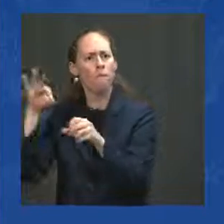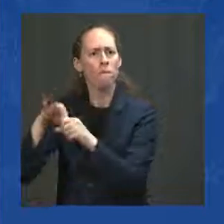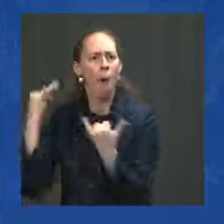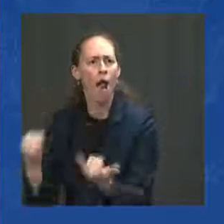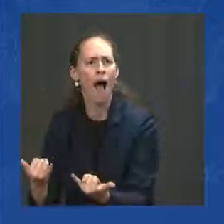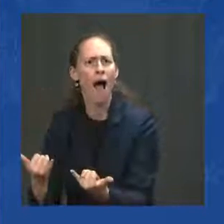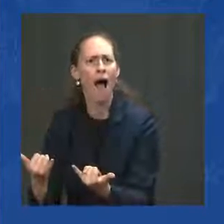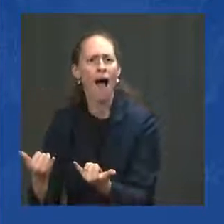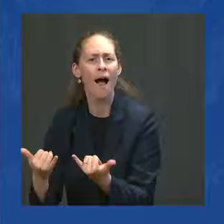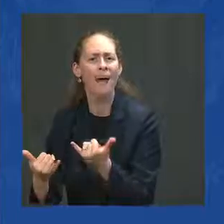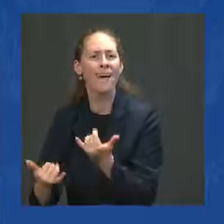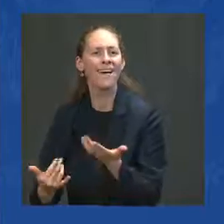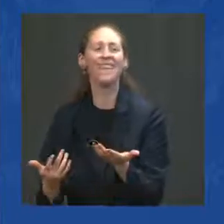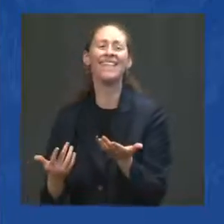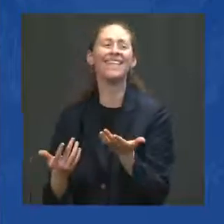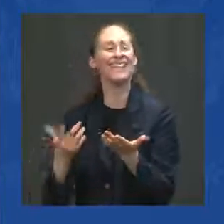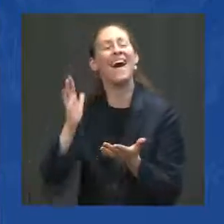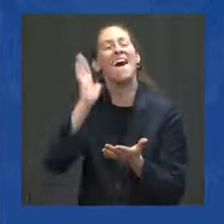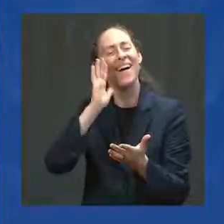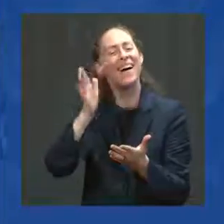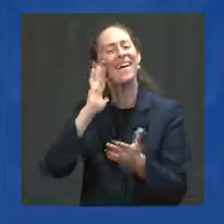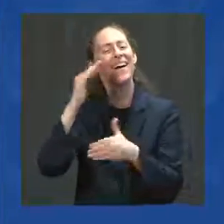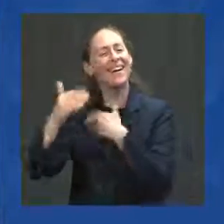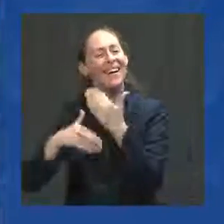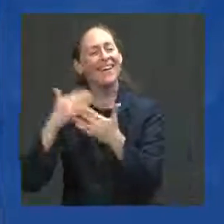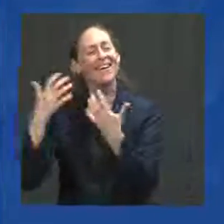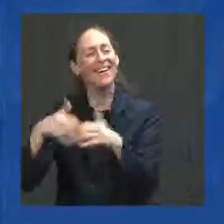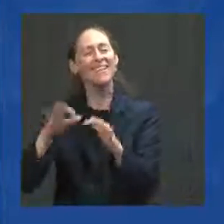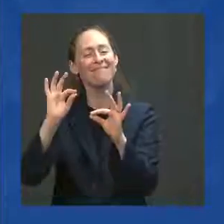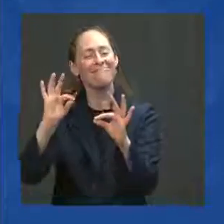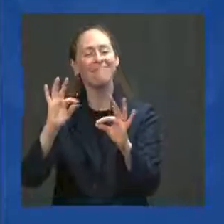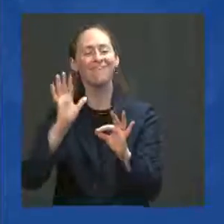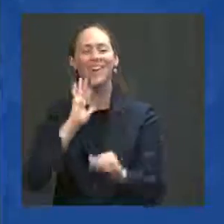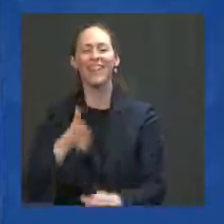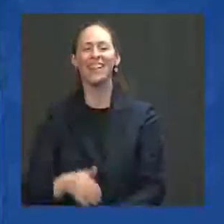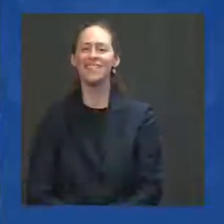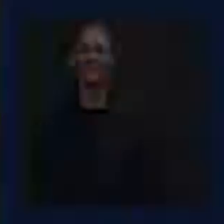We'll get it done. I'll get both. Thank you. Mr. President, would you like to see the FDA speed up